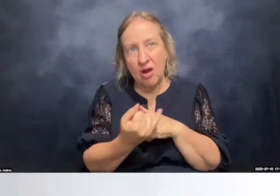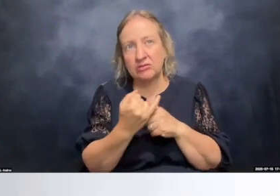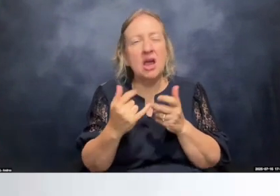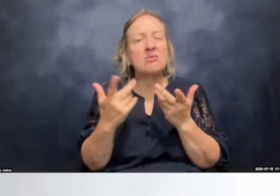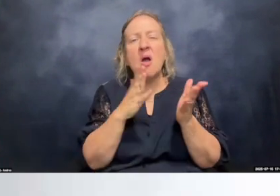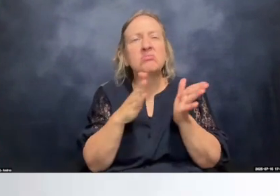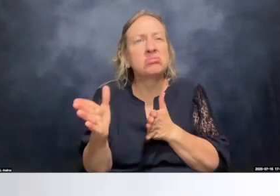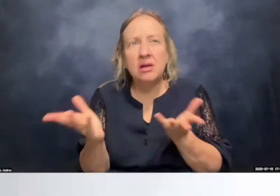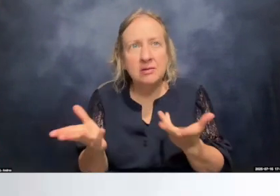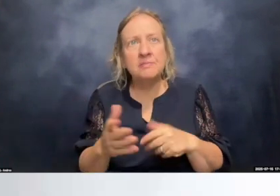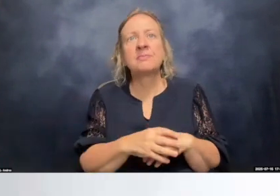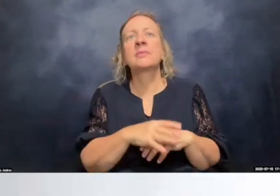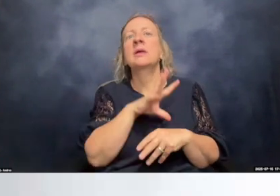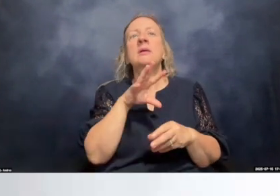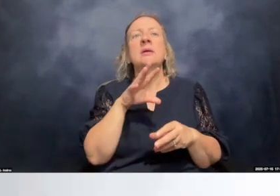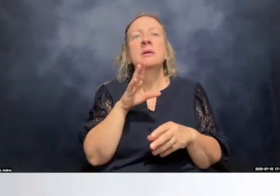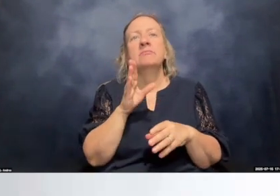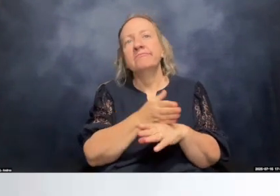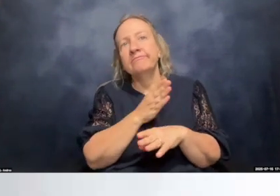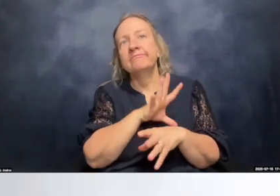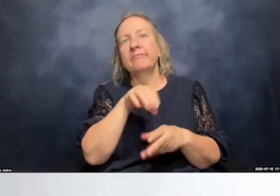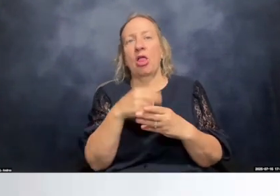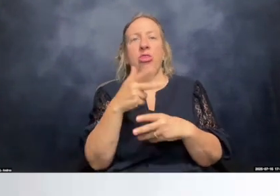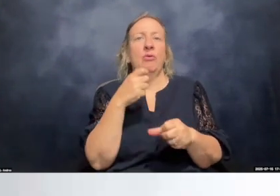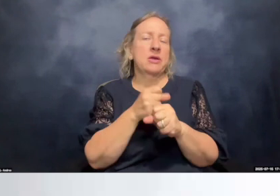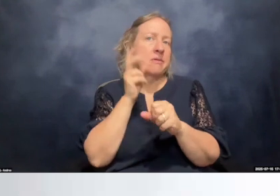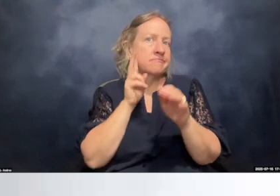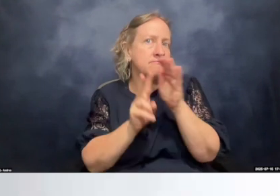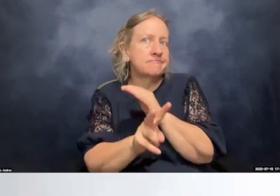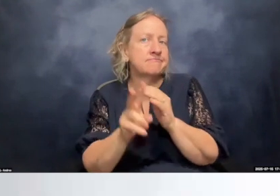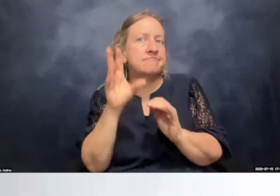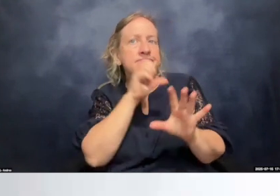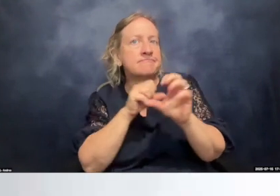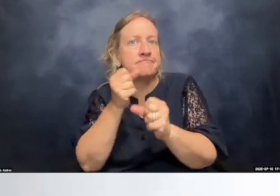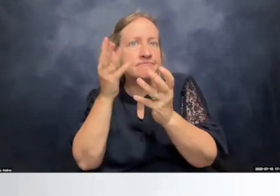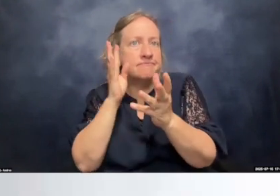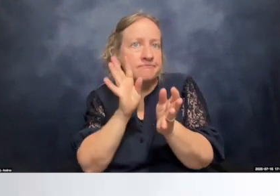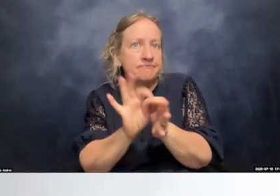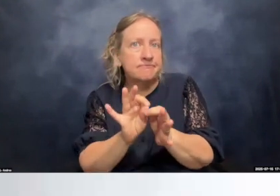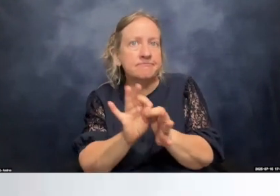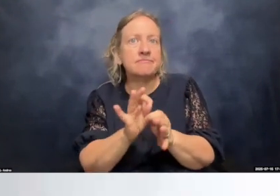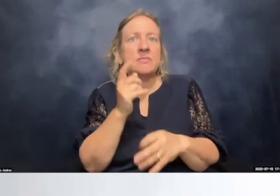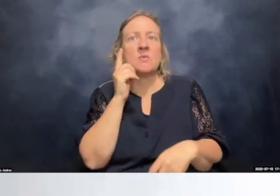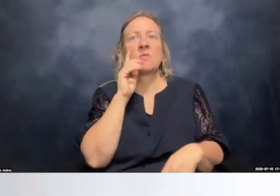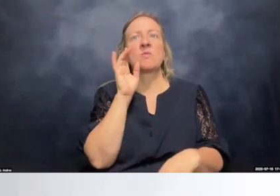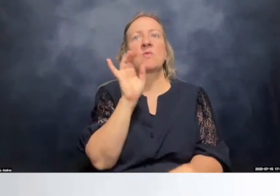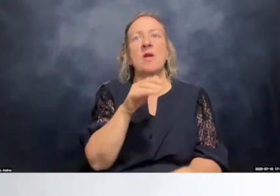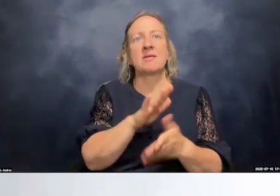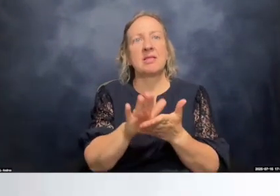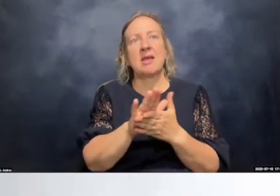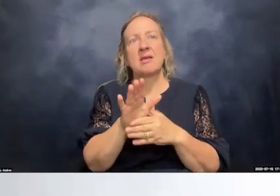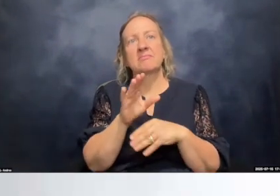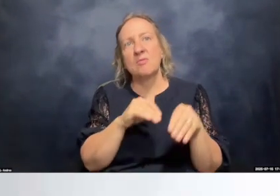investment roadmap for clean transportation, covering both light-duty zero-emission vehicle incentives and the